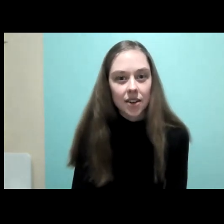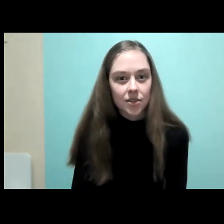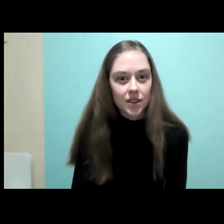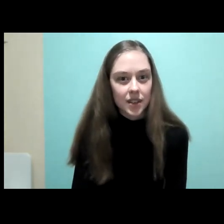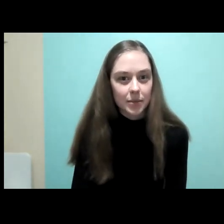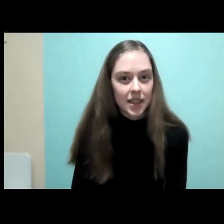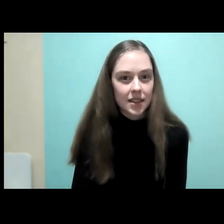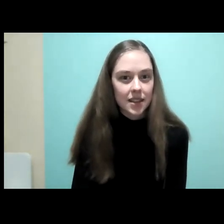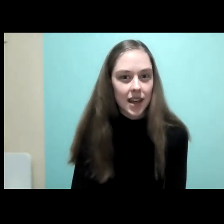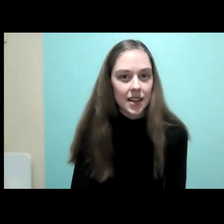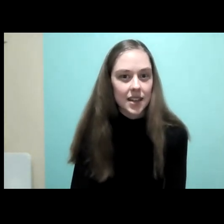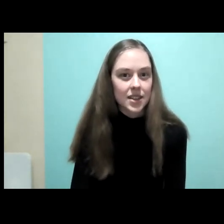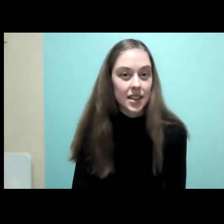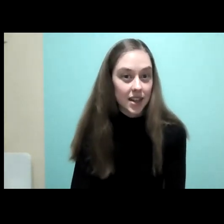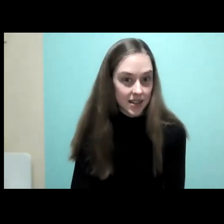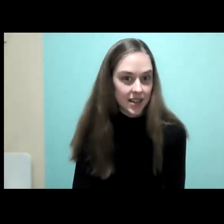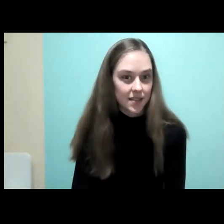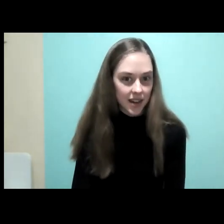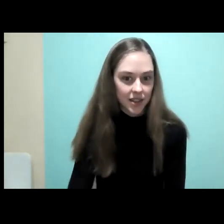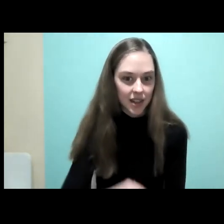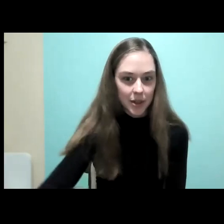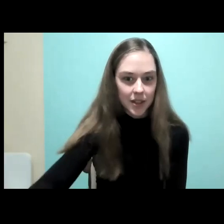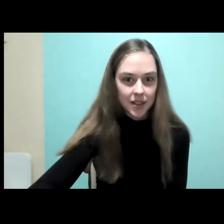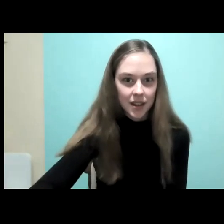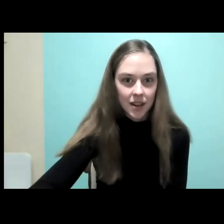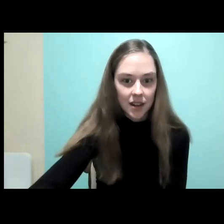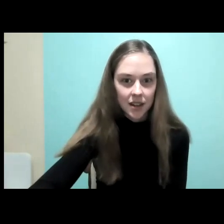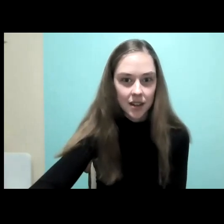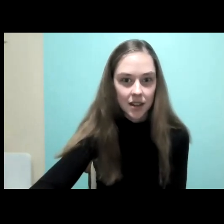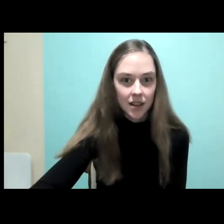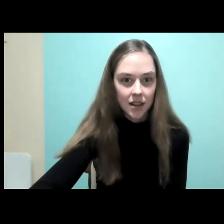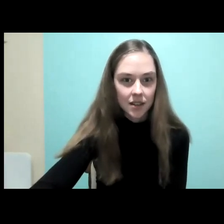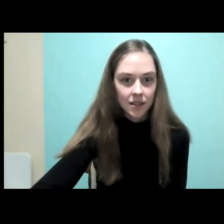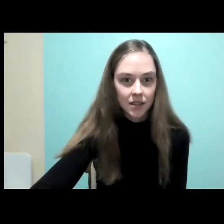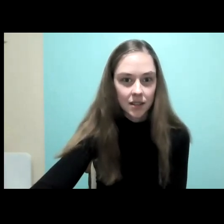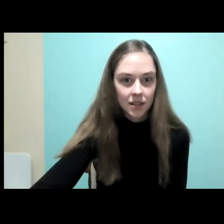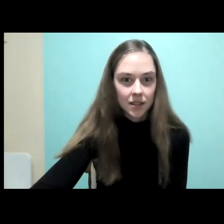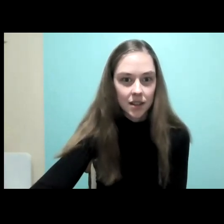it in an hour and 15 minutes, and it was nearly 5 kilometers.